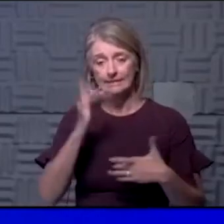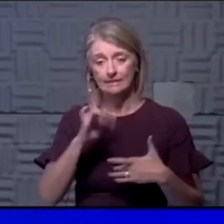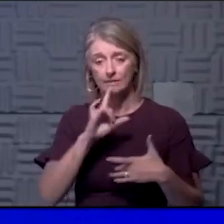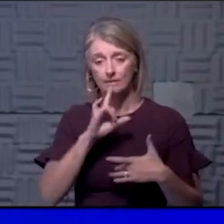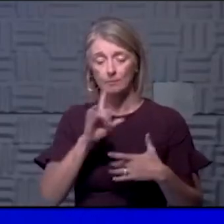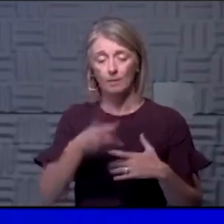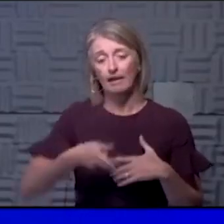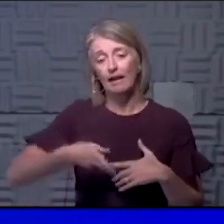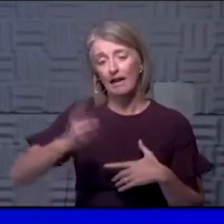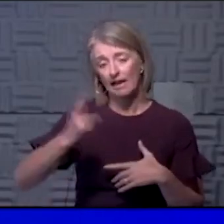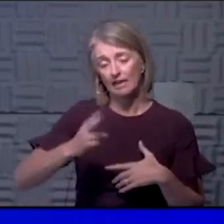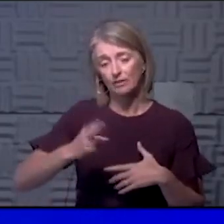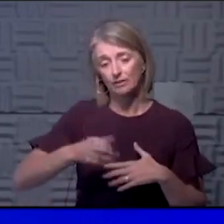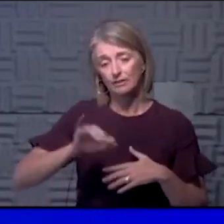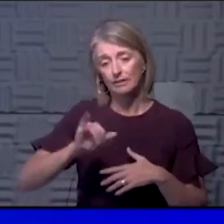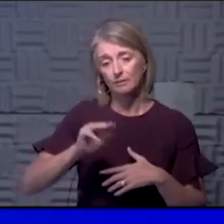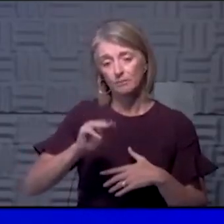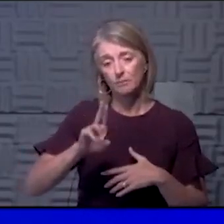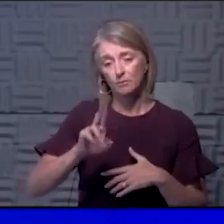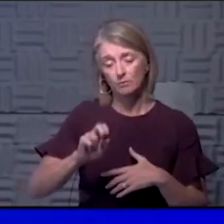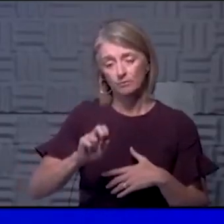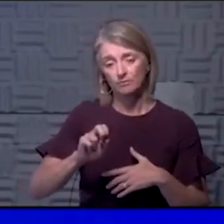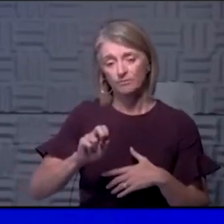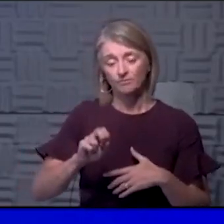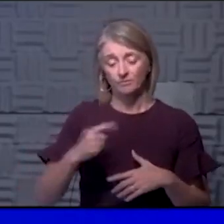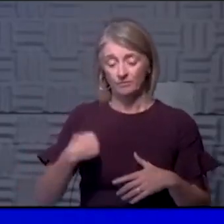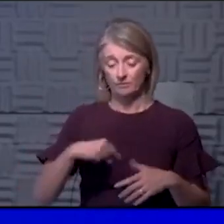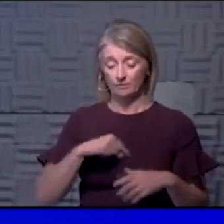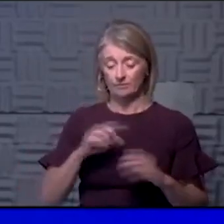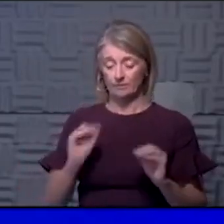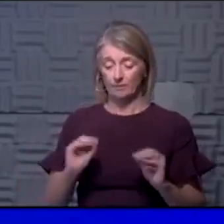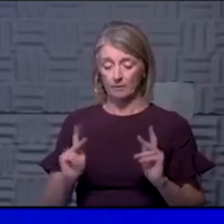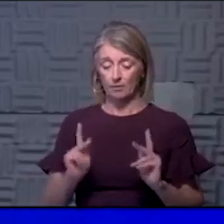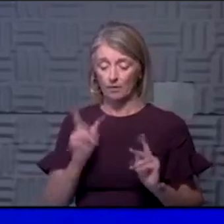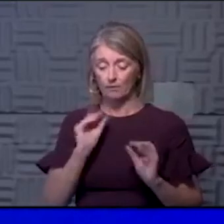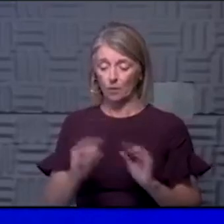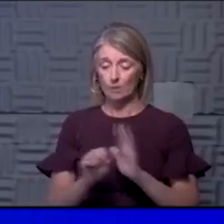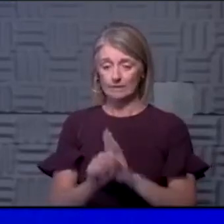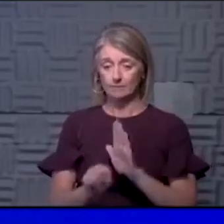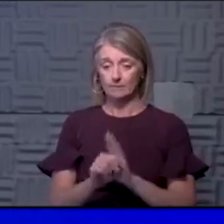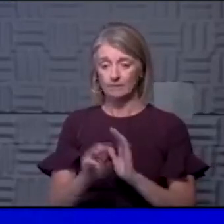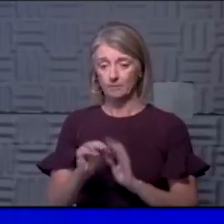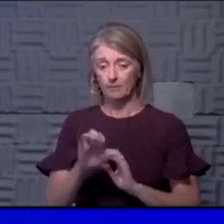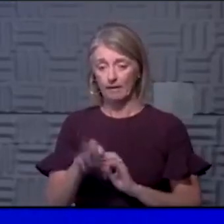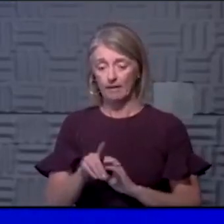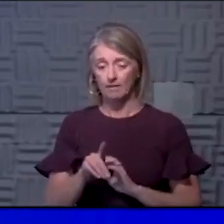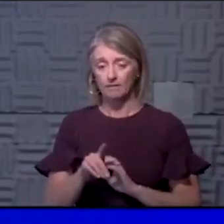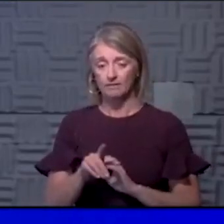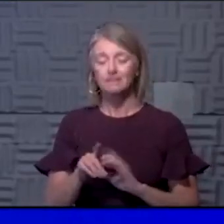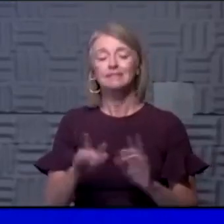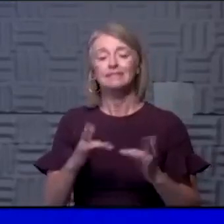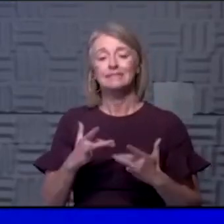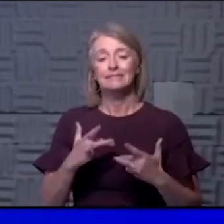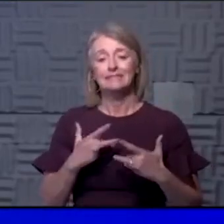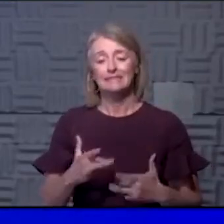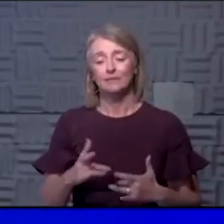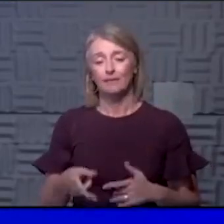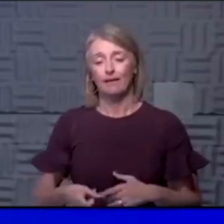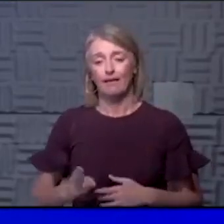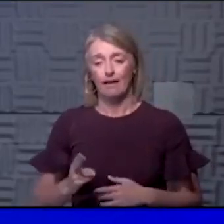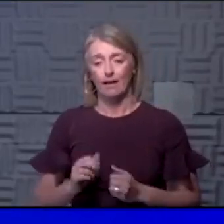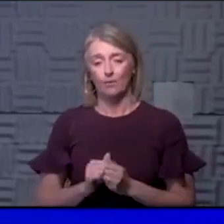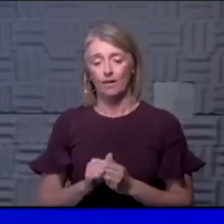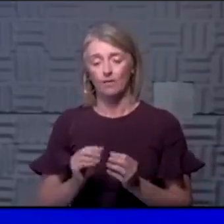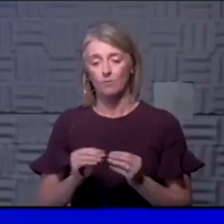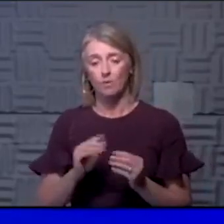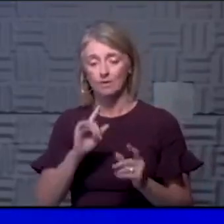is probably higher than somebody who we say has no symptoms or mild symptoms. We've seen that antibody levels tend to be higher in the patients